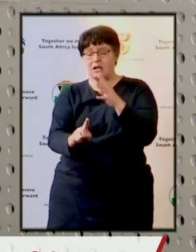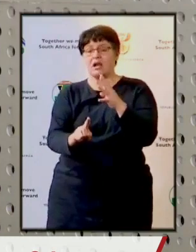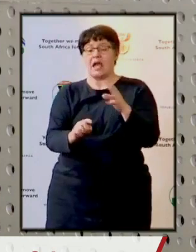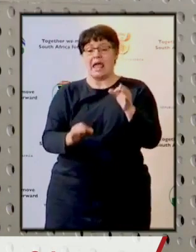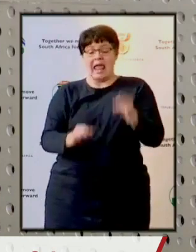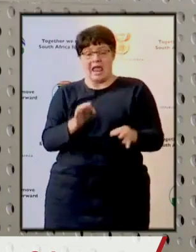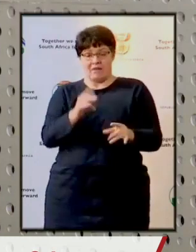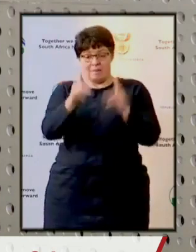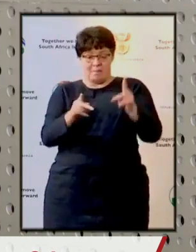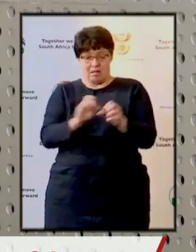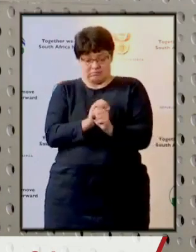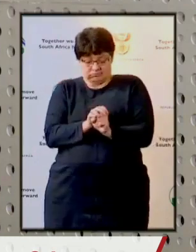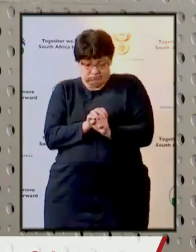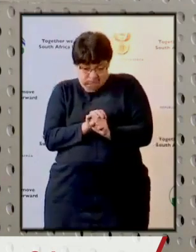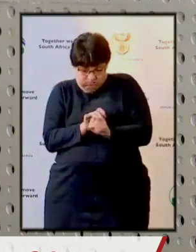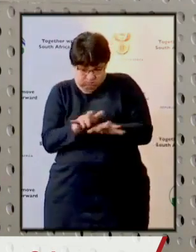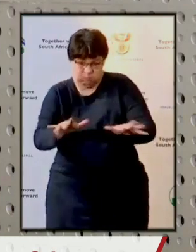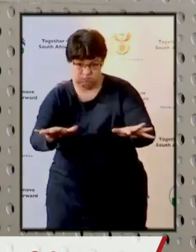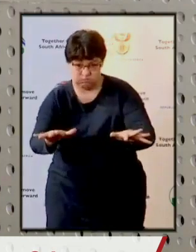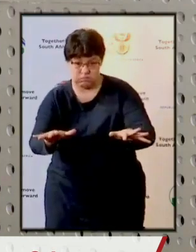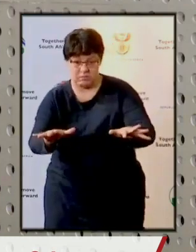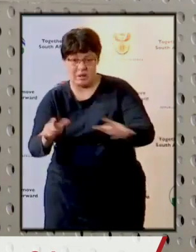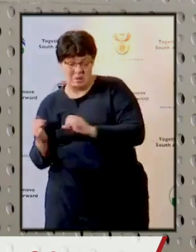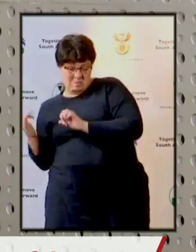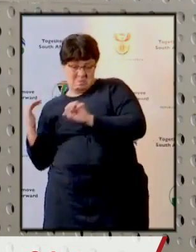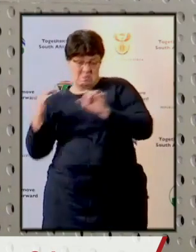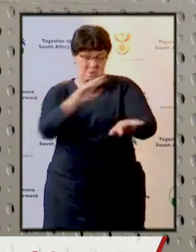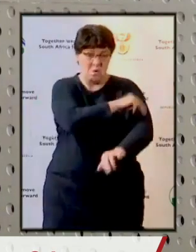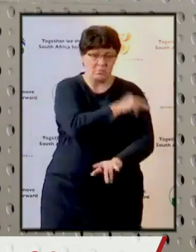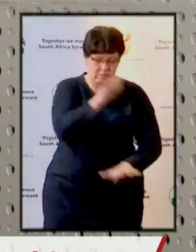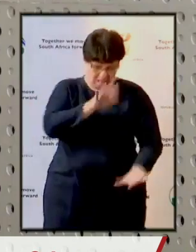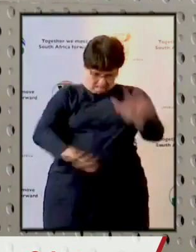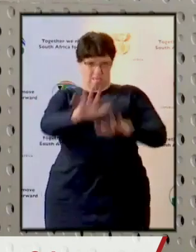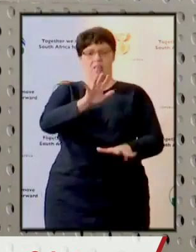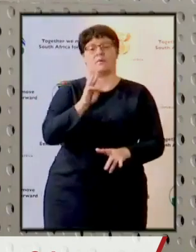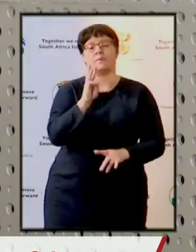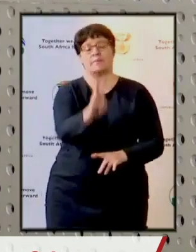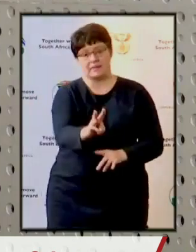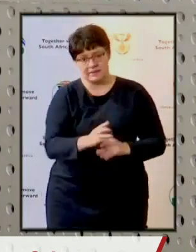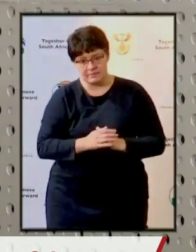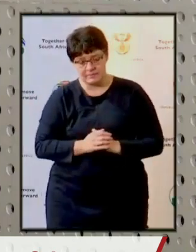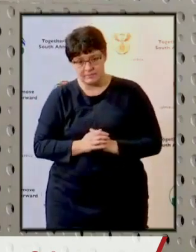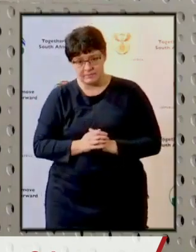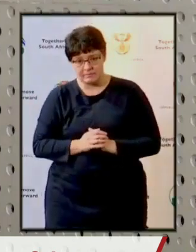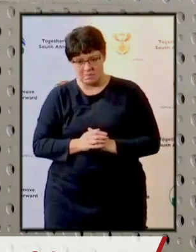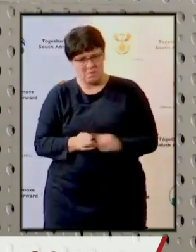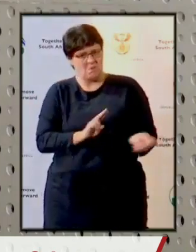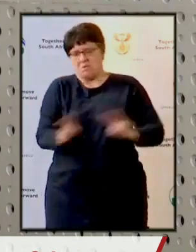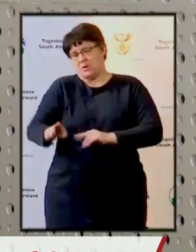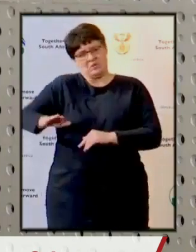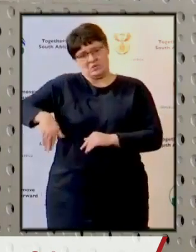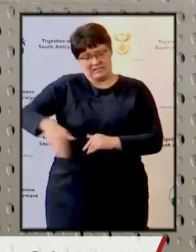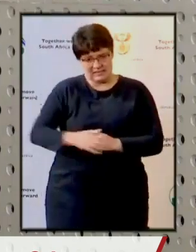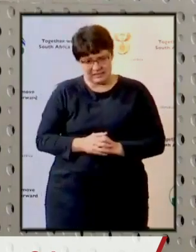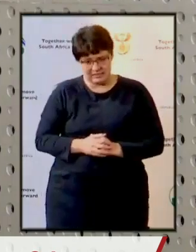numbers of people who will go to hospital if the virus spreads at a very fast rate. At the same time,